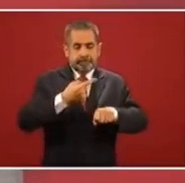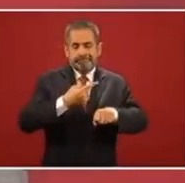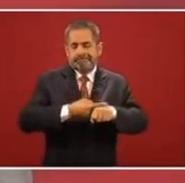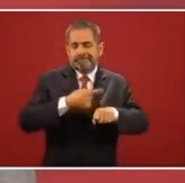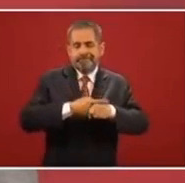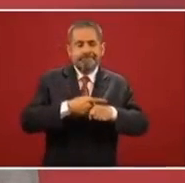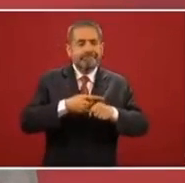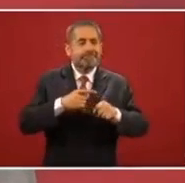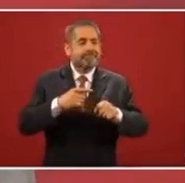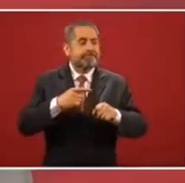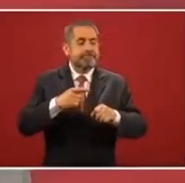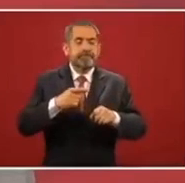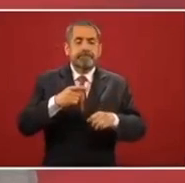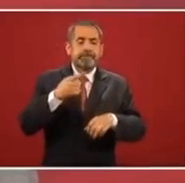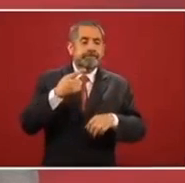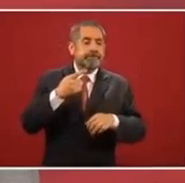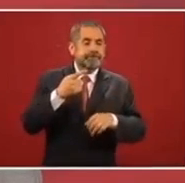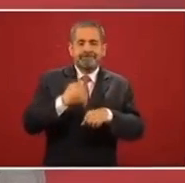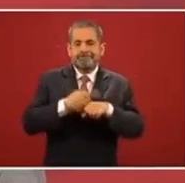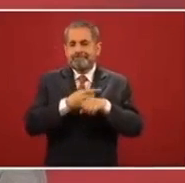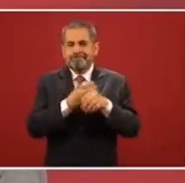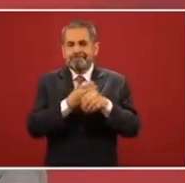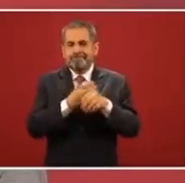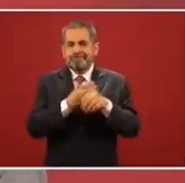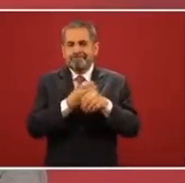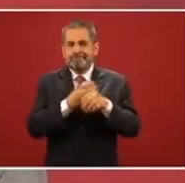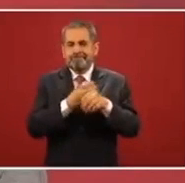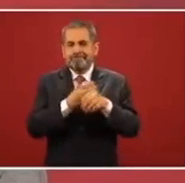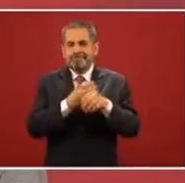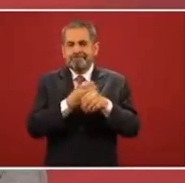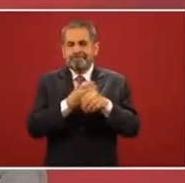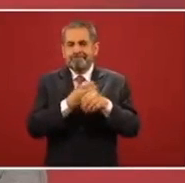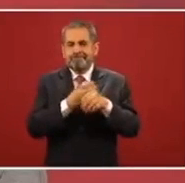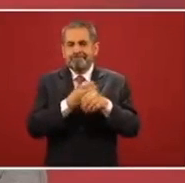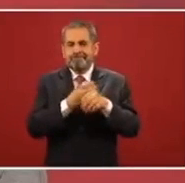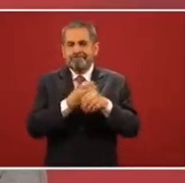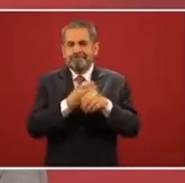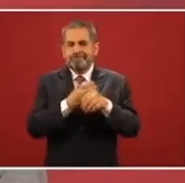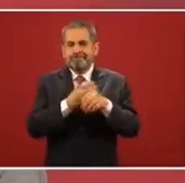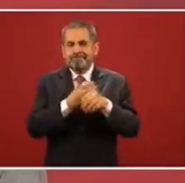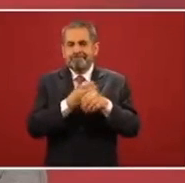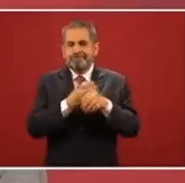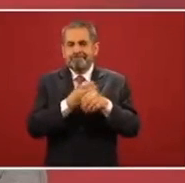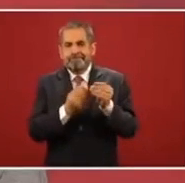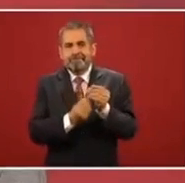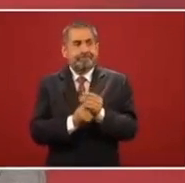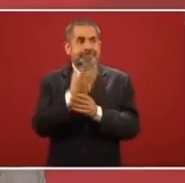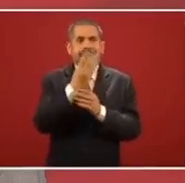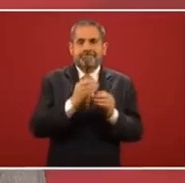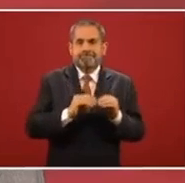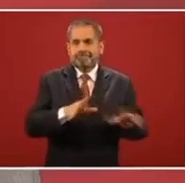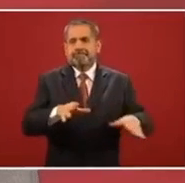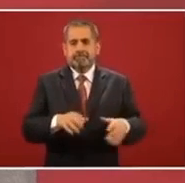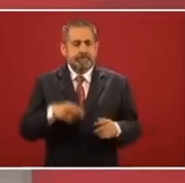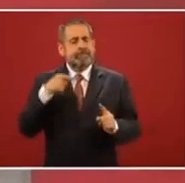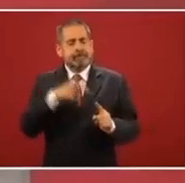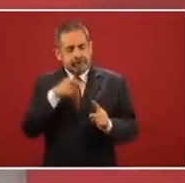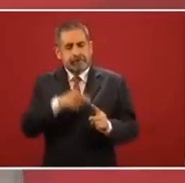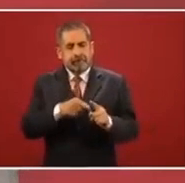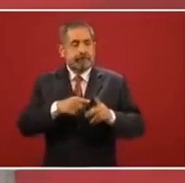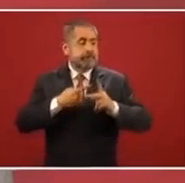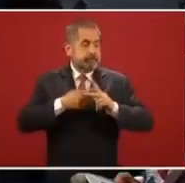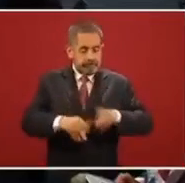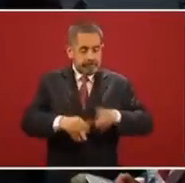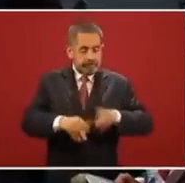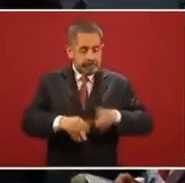illnesses. Este instrumento de coordinación This instrument of coordination fue el que pusimos en marcha desde